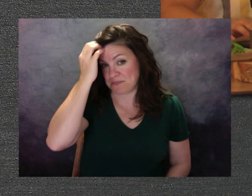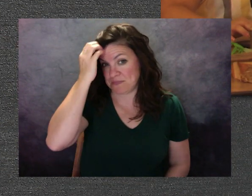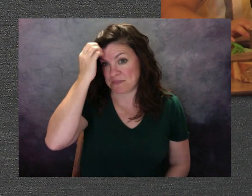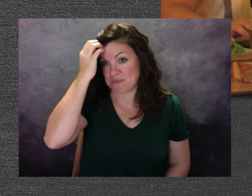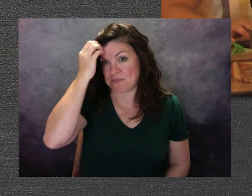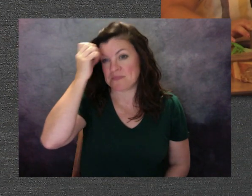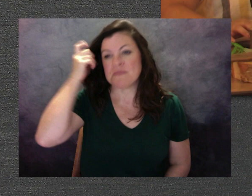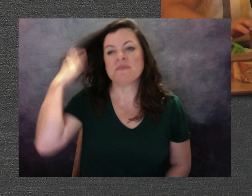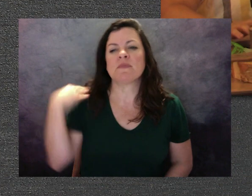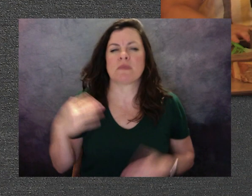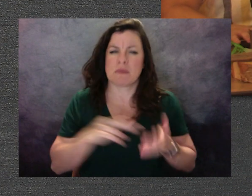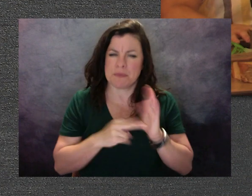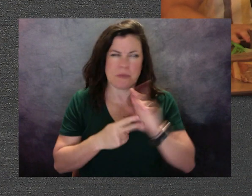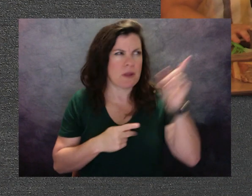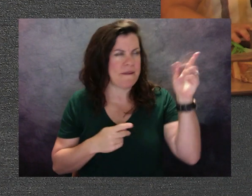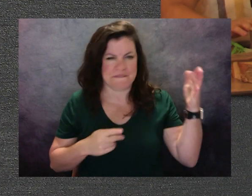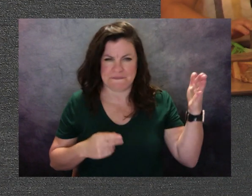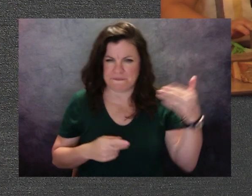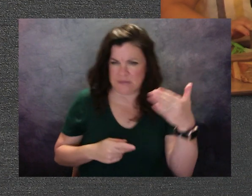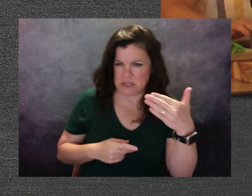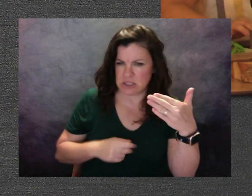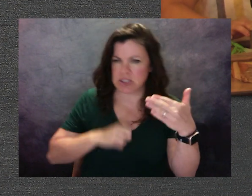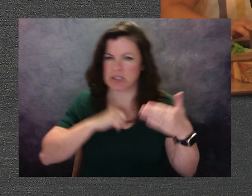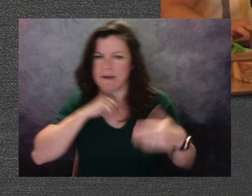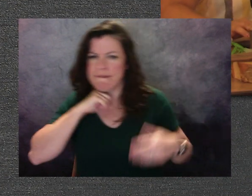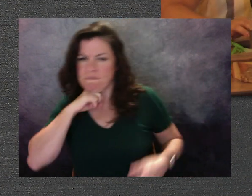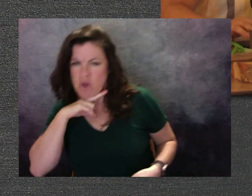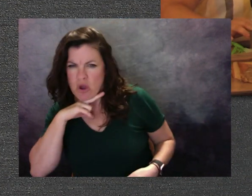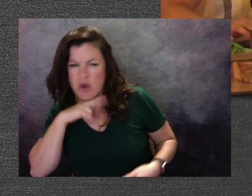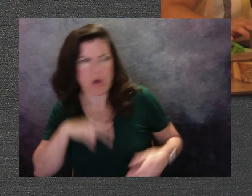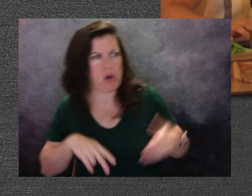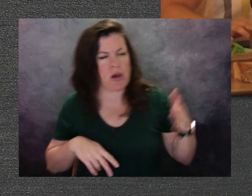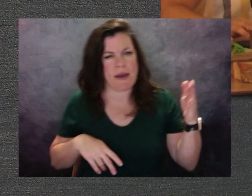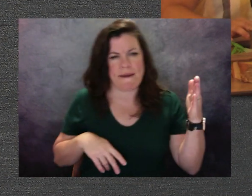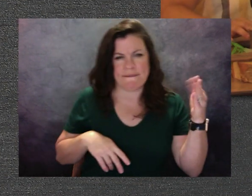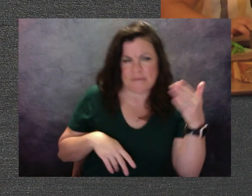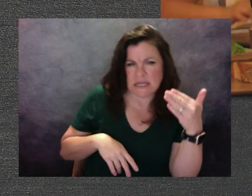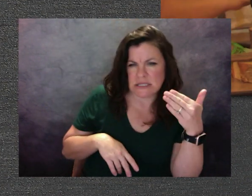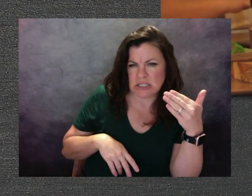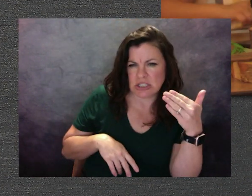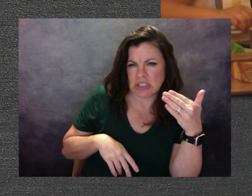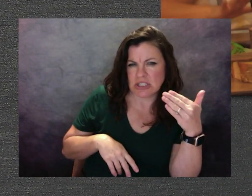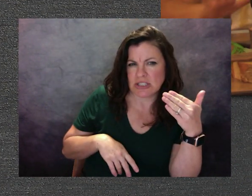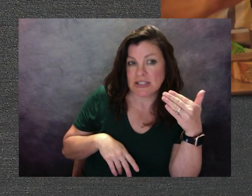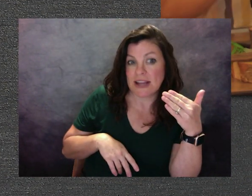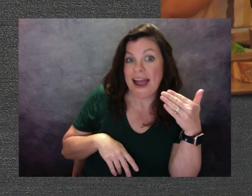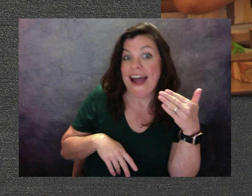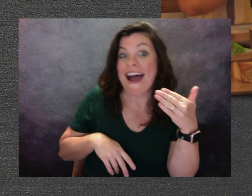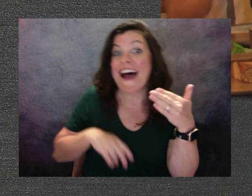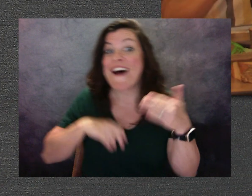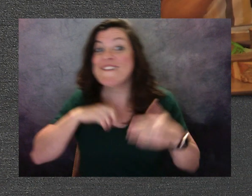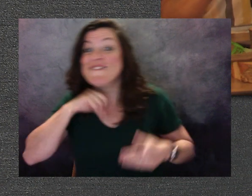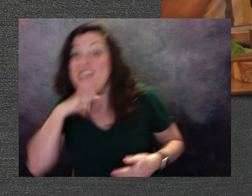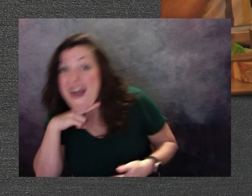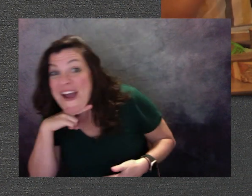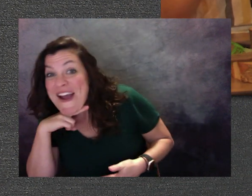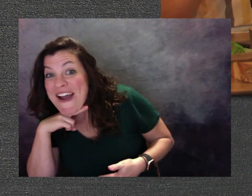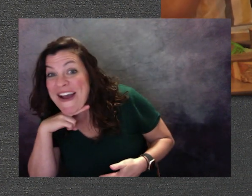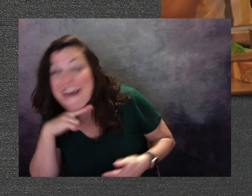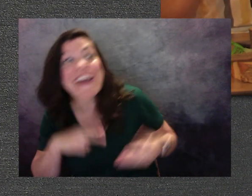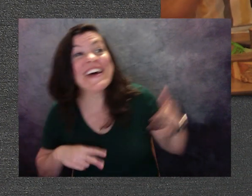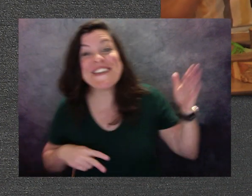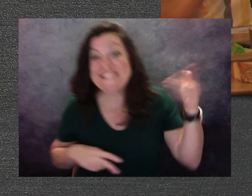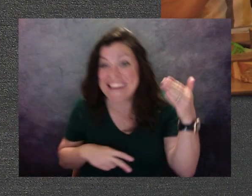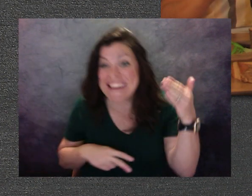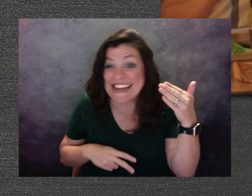frog, fish, frog, fish. Oh my goodness. All right, we gotta start at the beginning again. Let's